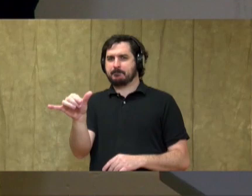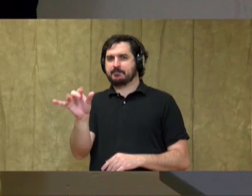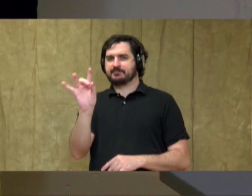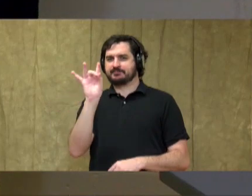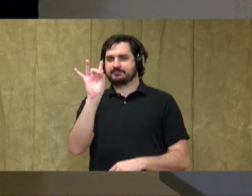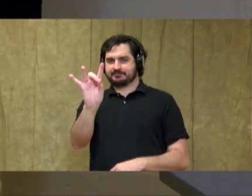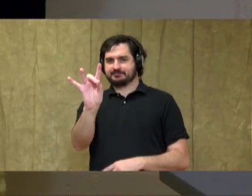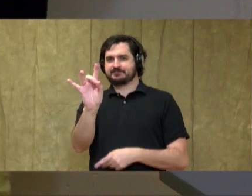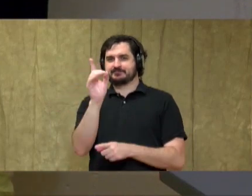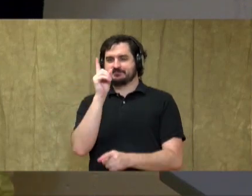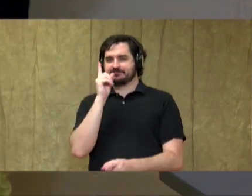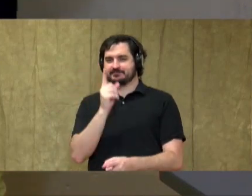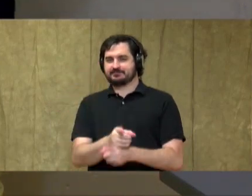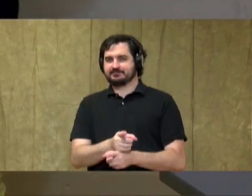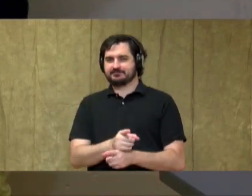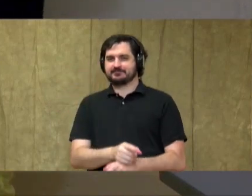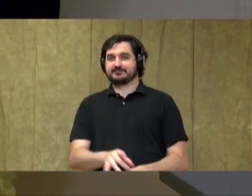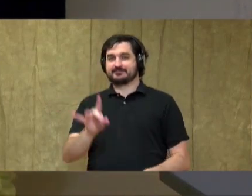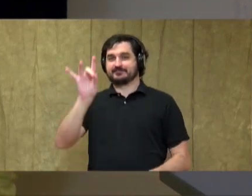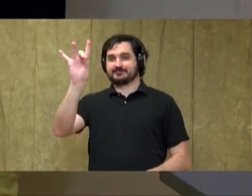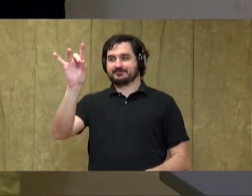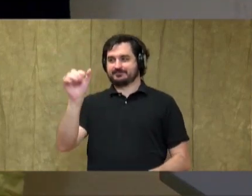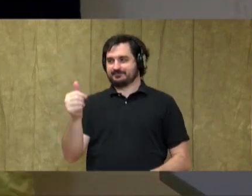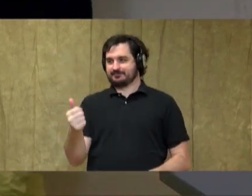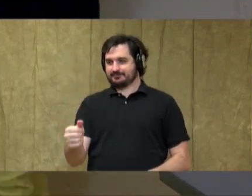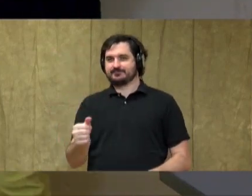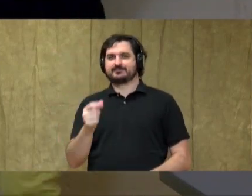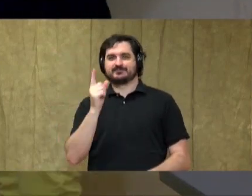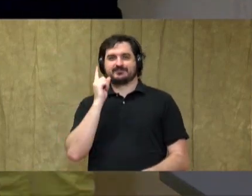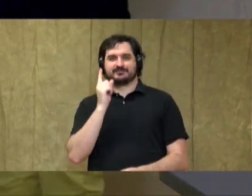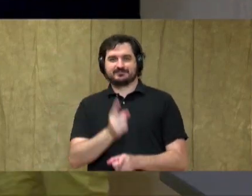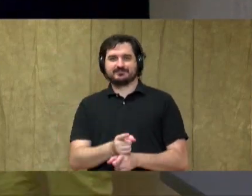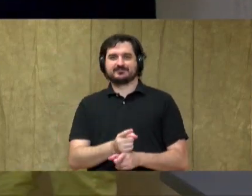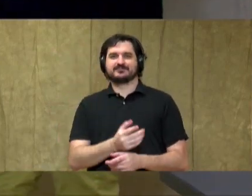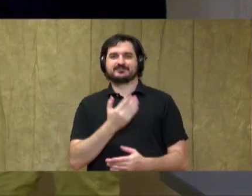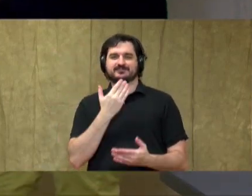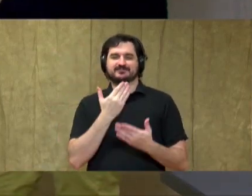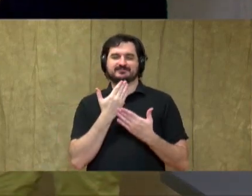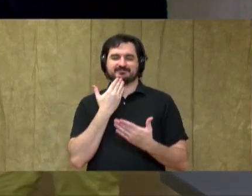8 tenths. Very good.